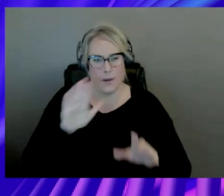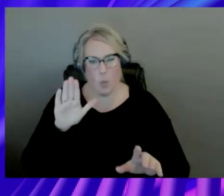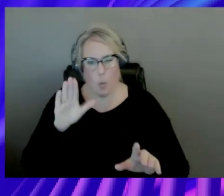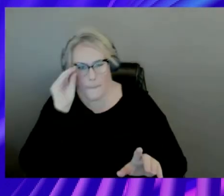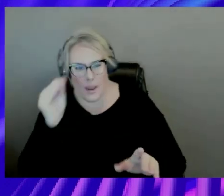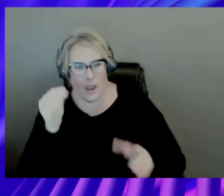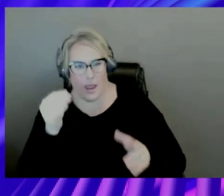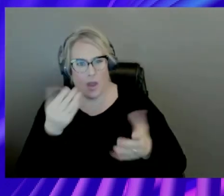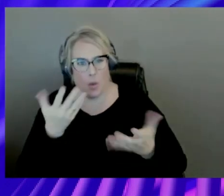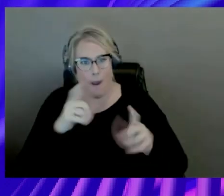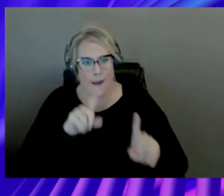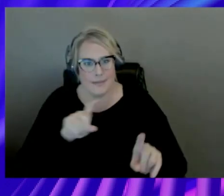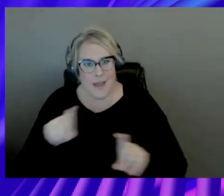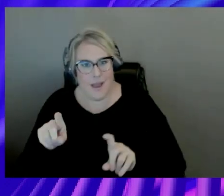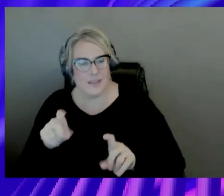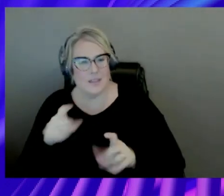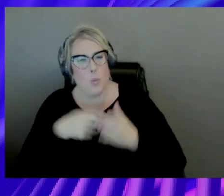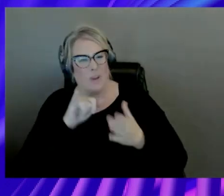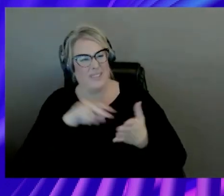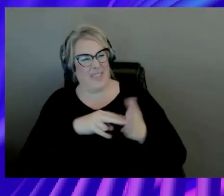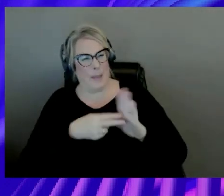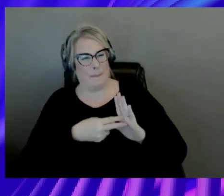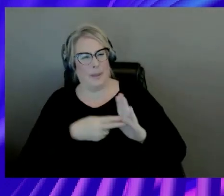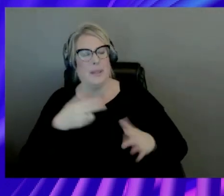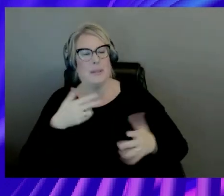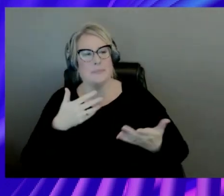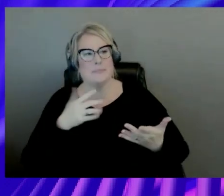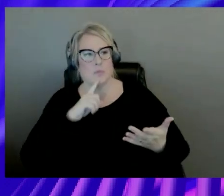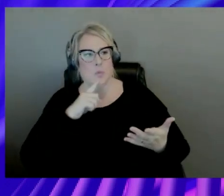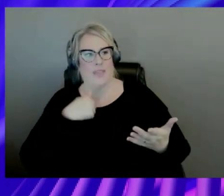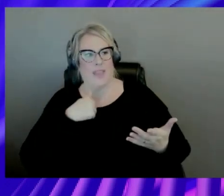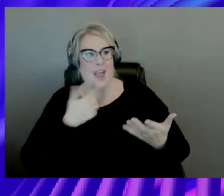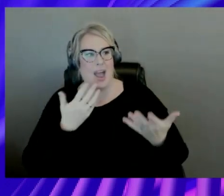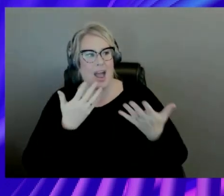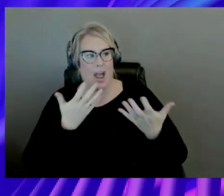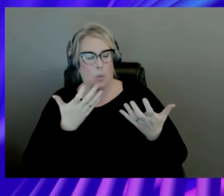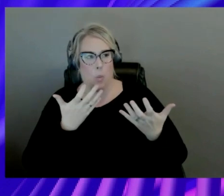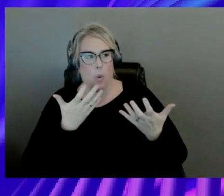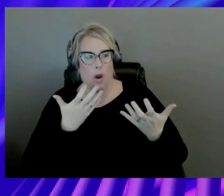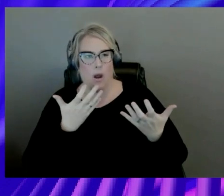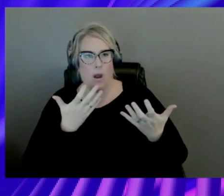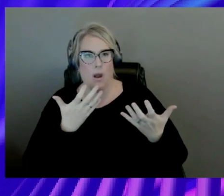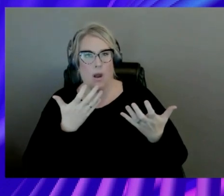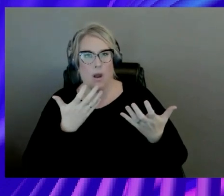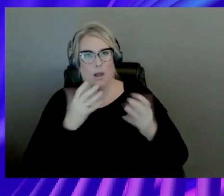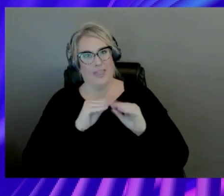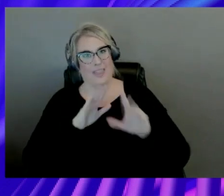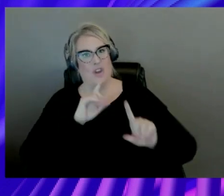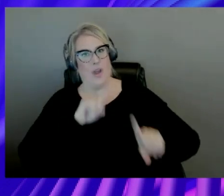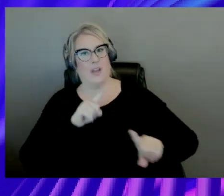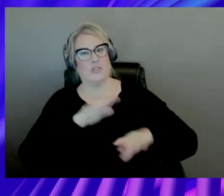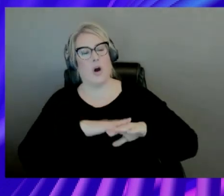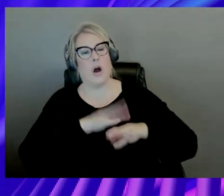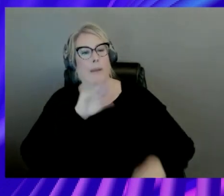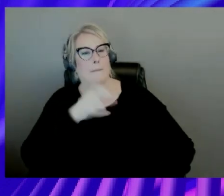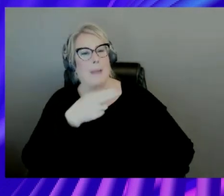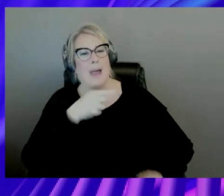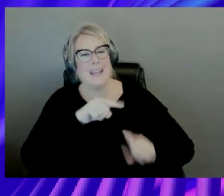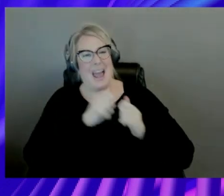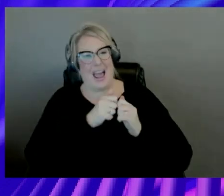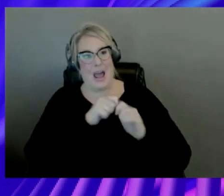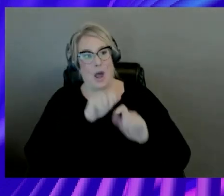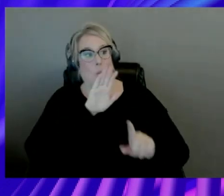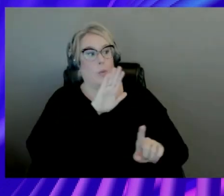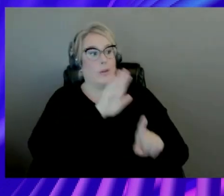mean? What I really want to get to the bottom of it is, of that mechanism is, you know, how that idea or how